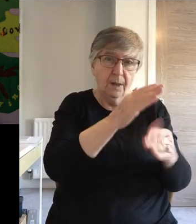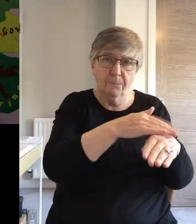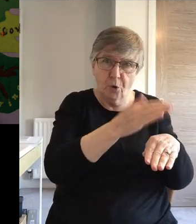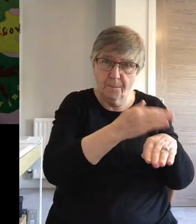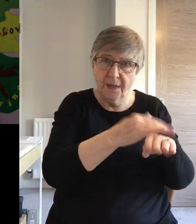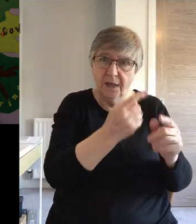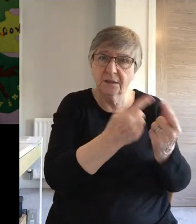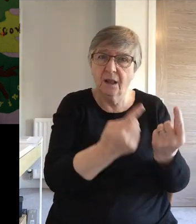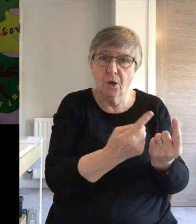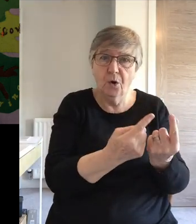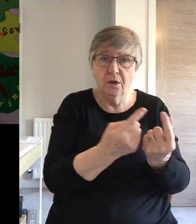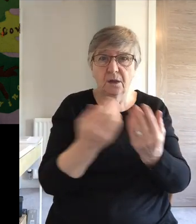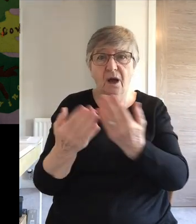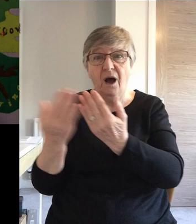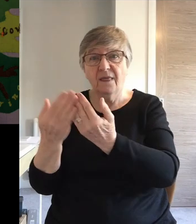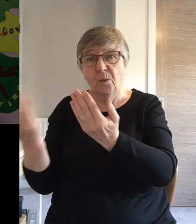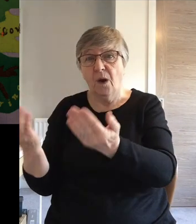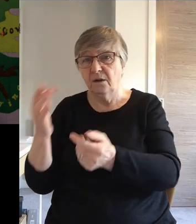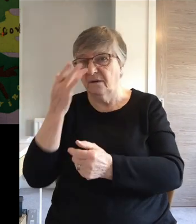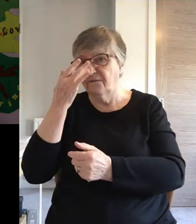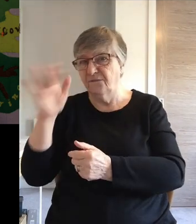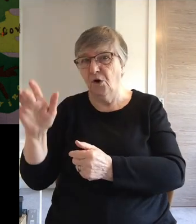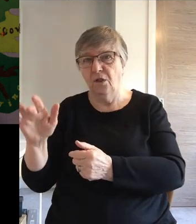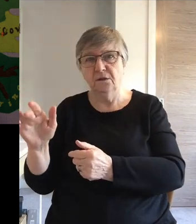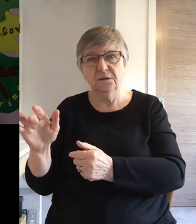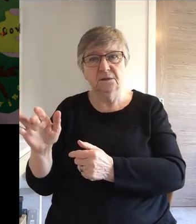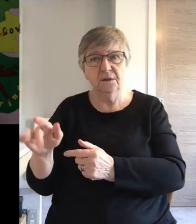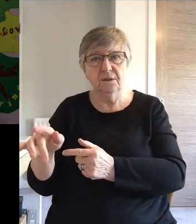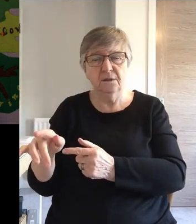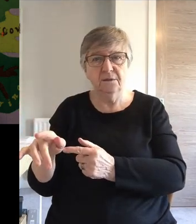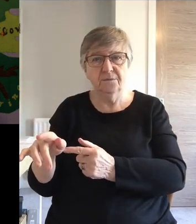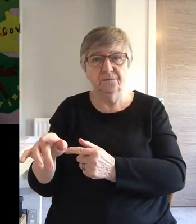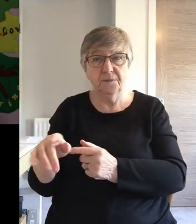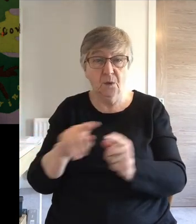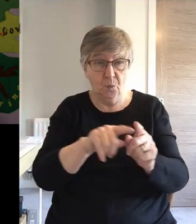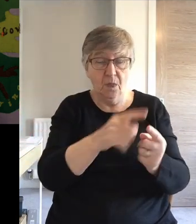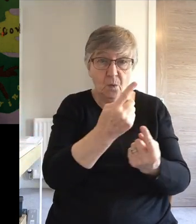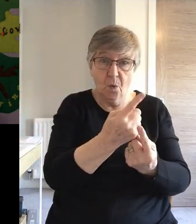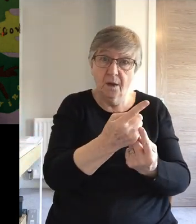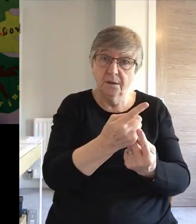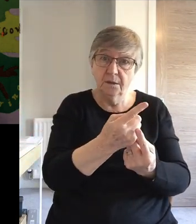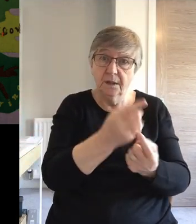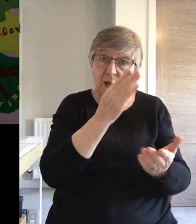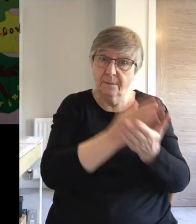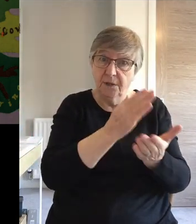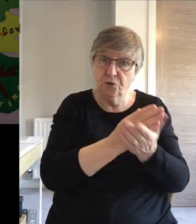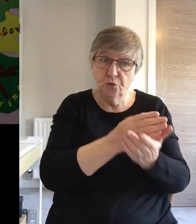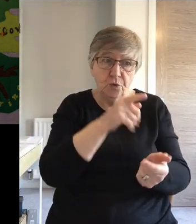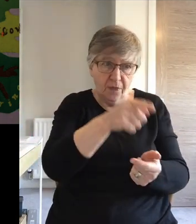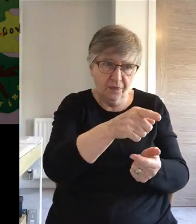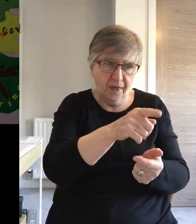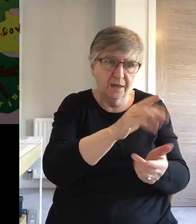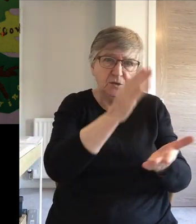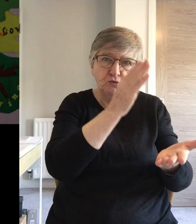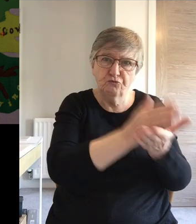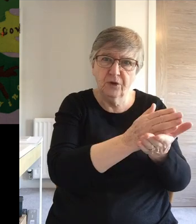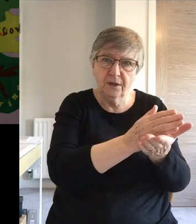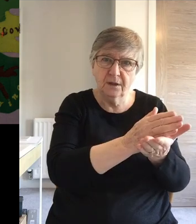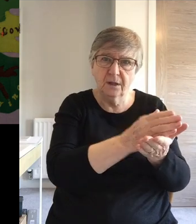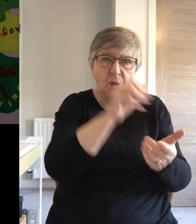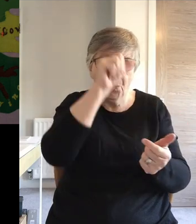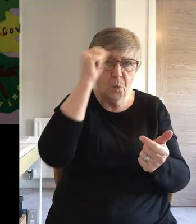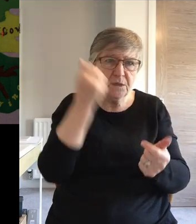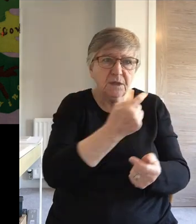One is real, one is an imposter. With one, we can be sure that what is in offer is real and